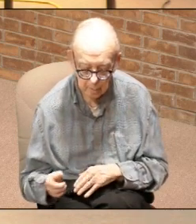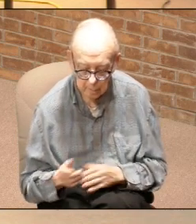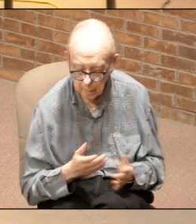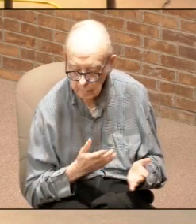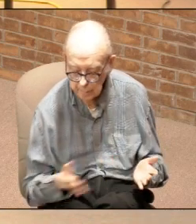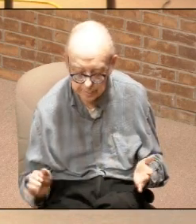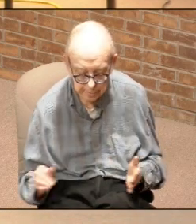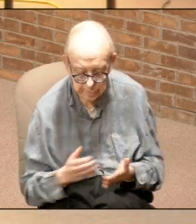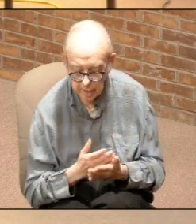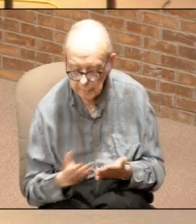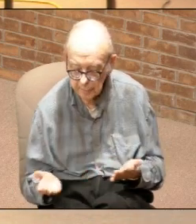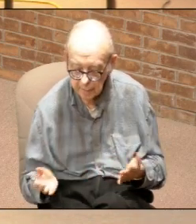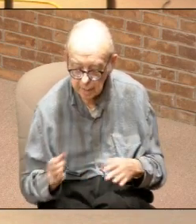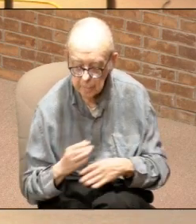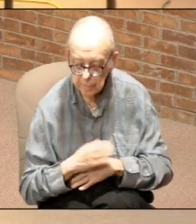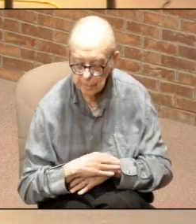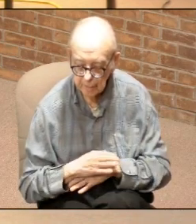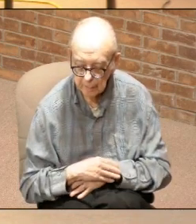bring the same thing